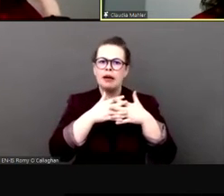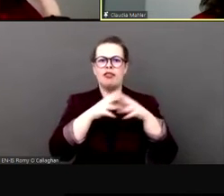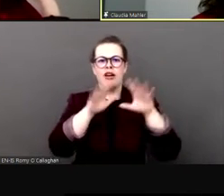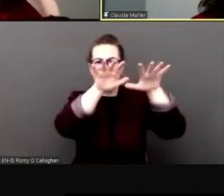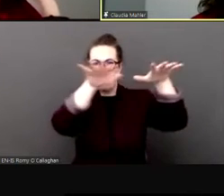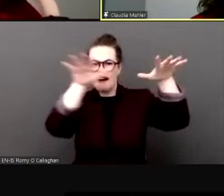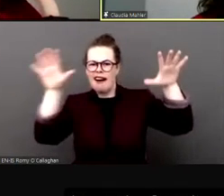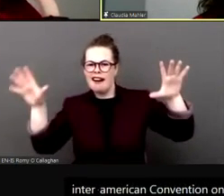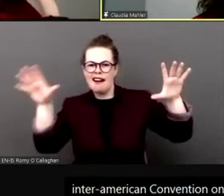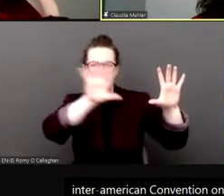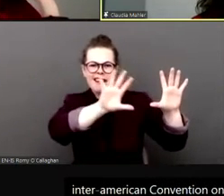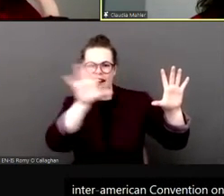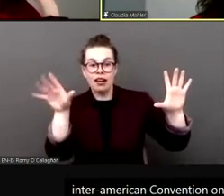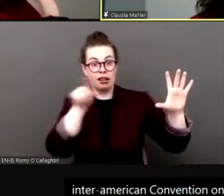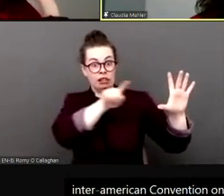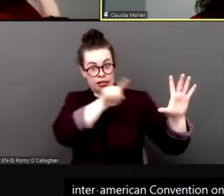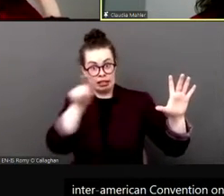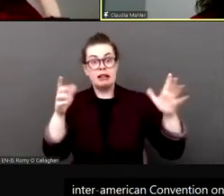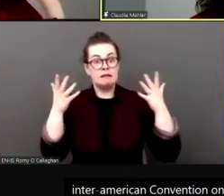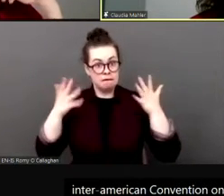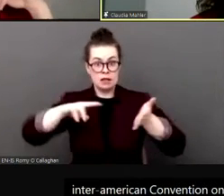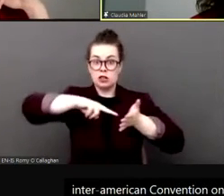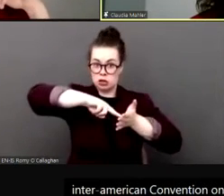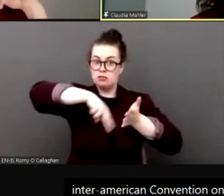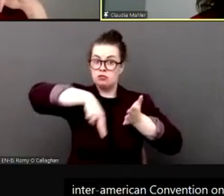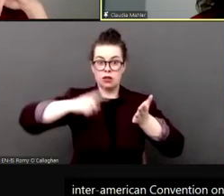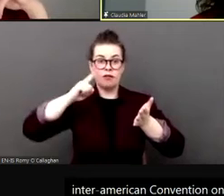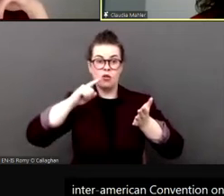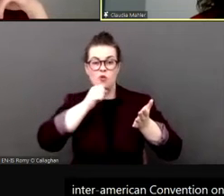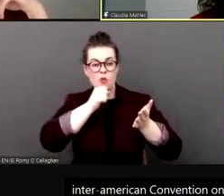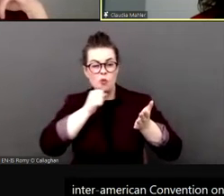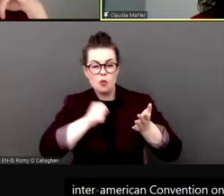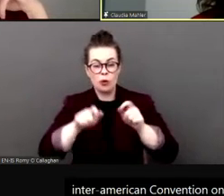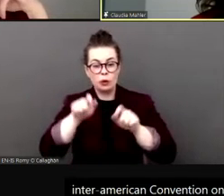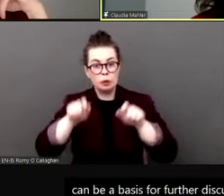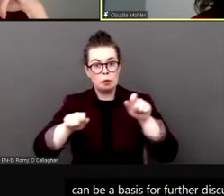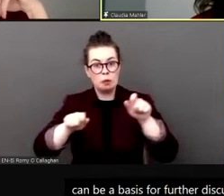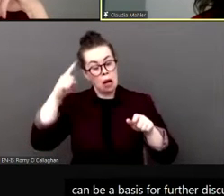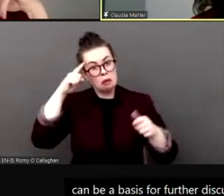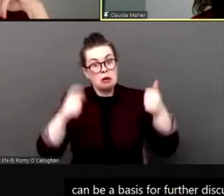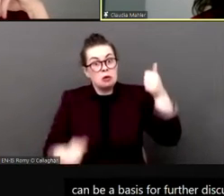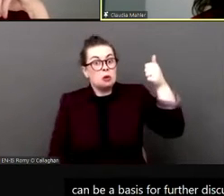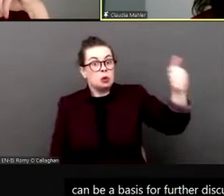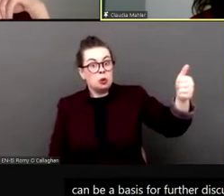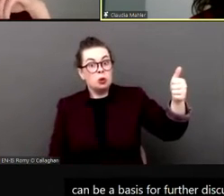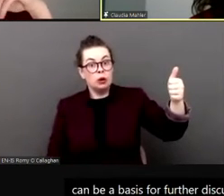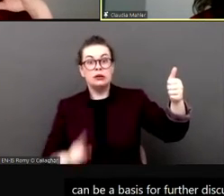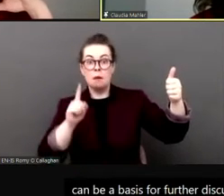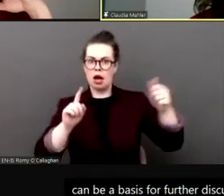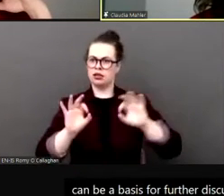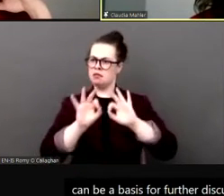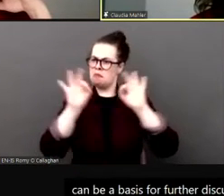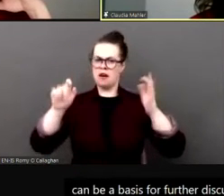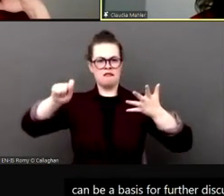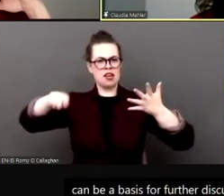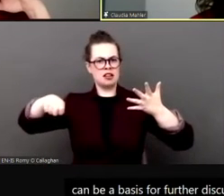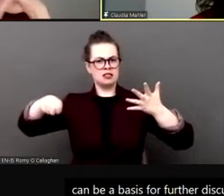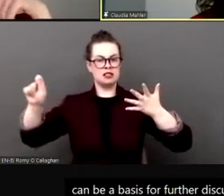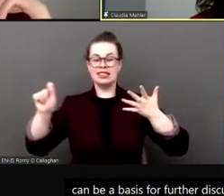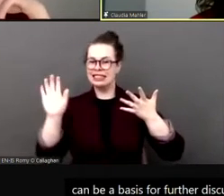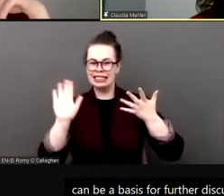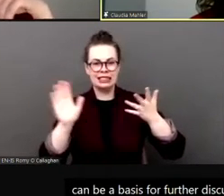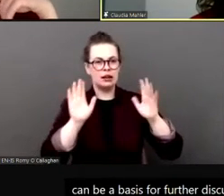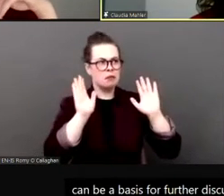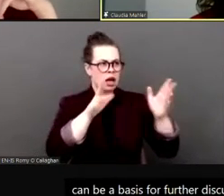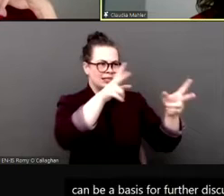basis for further discussions, but from my perspective is still not sufficient in this regard. And this is also